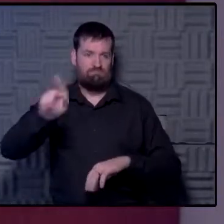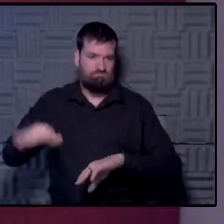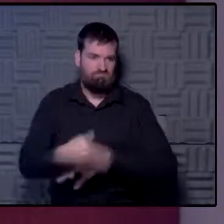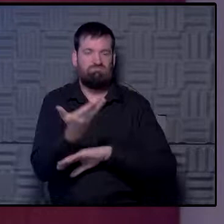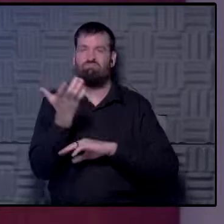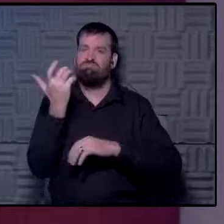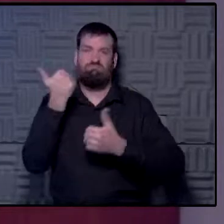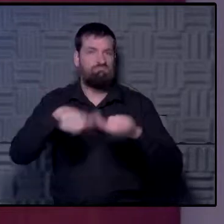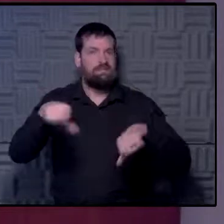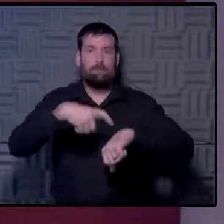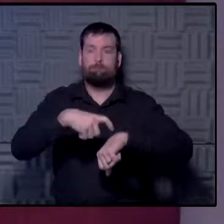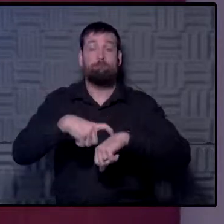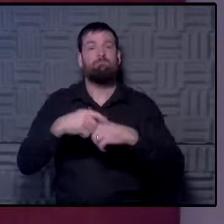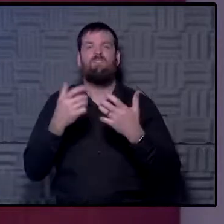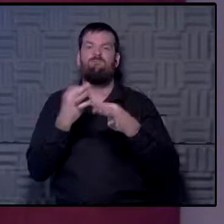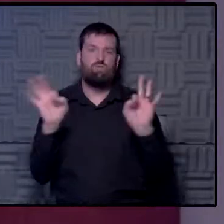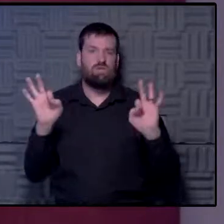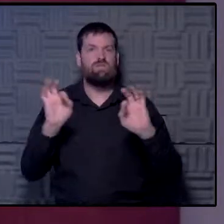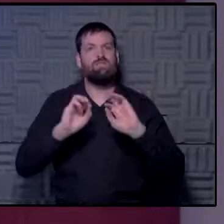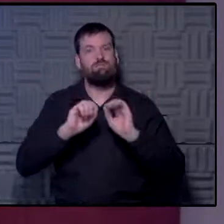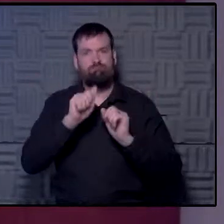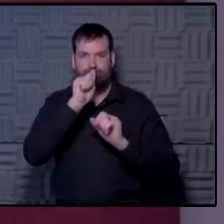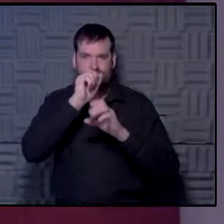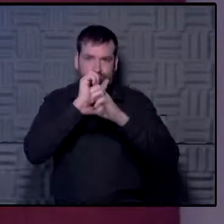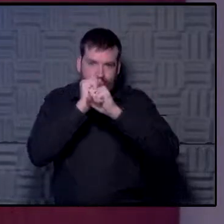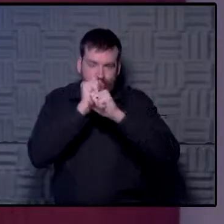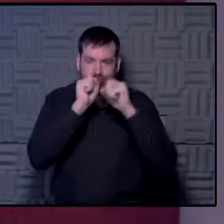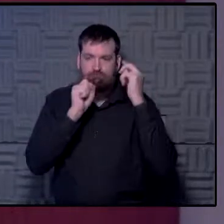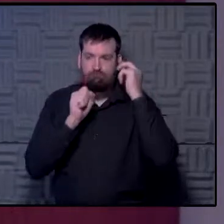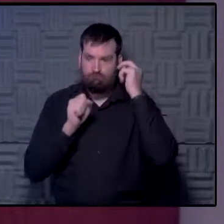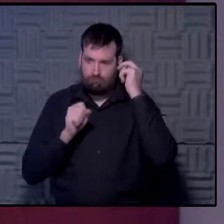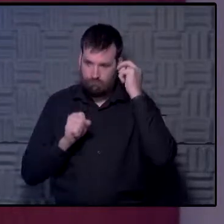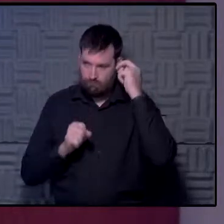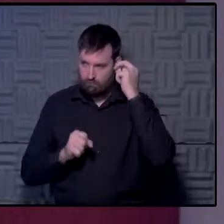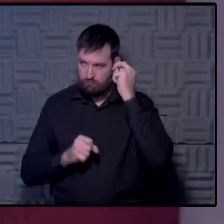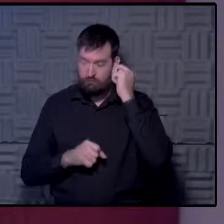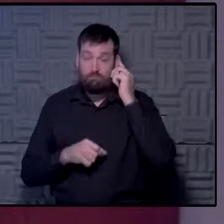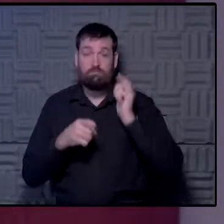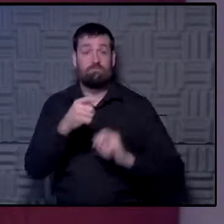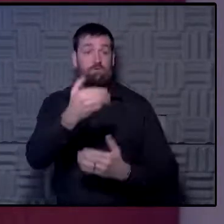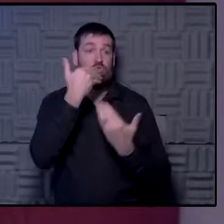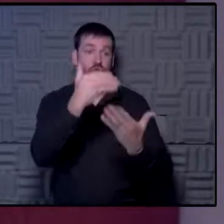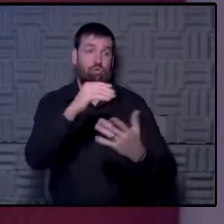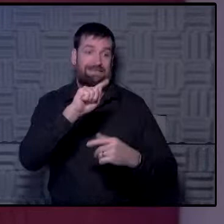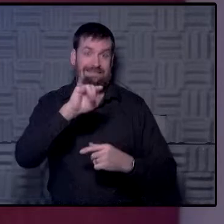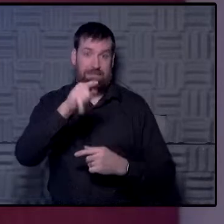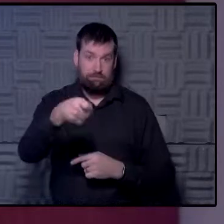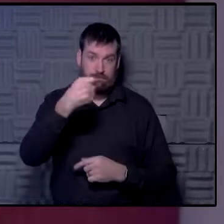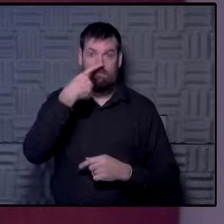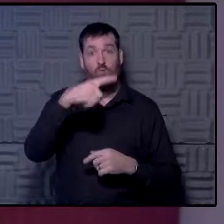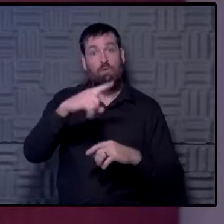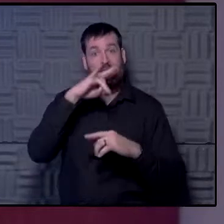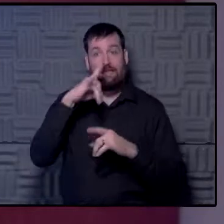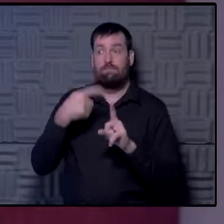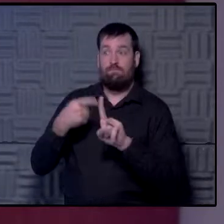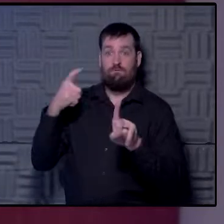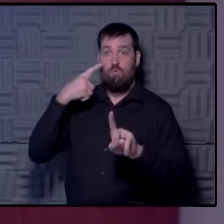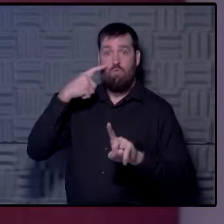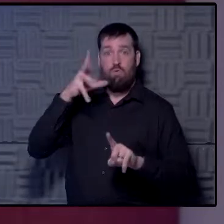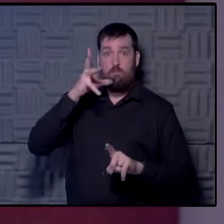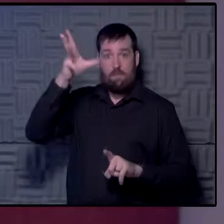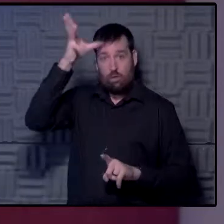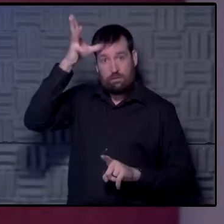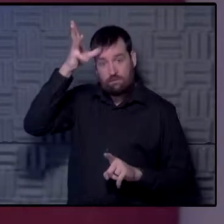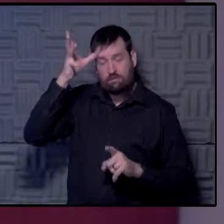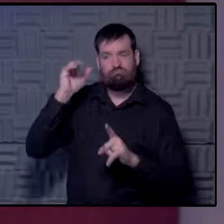and confidential. In addition, I wanted to add, they had some great tips for the kiddos, but just for the parents, I wanted